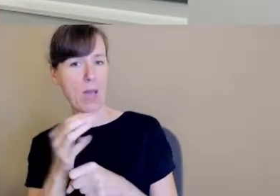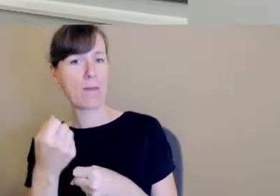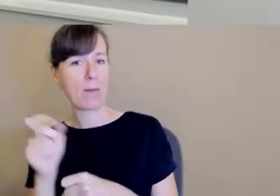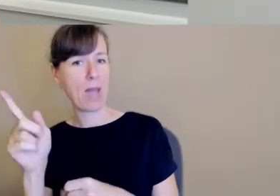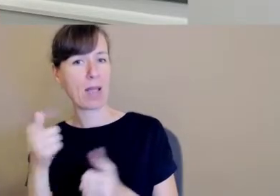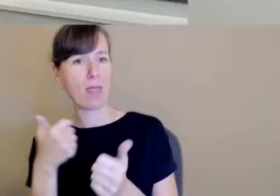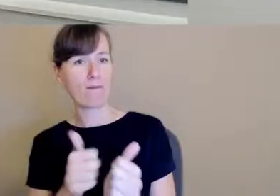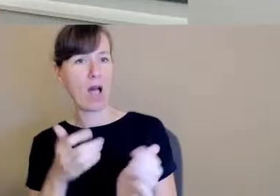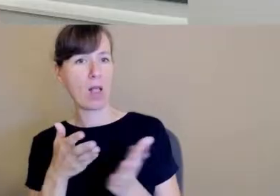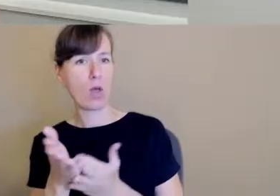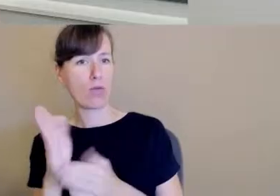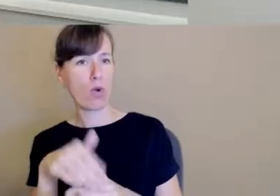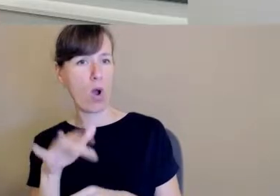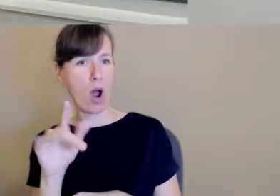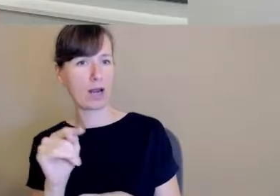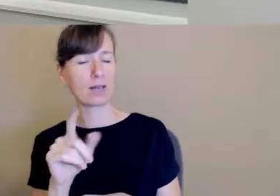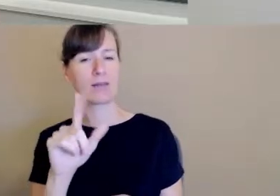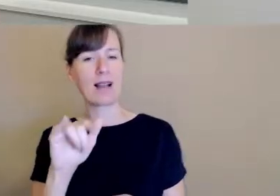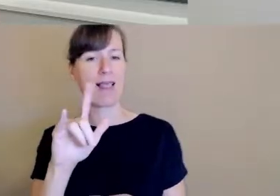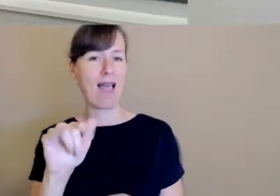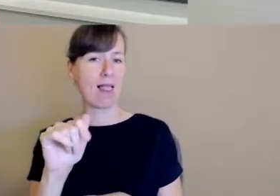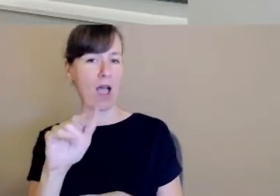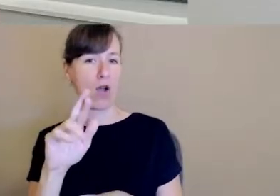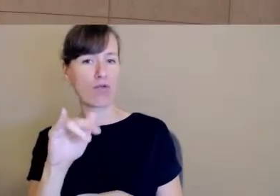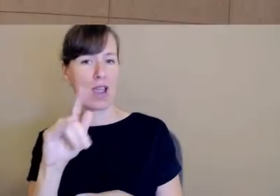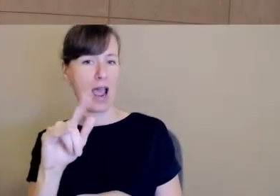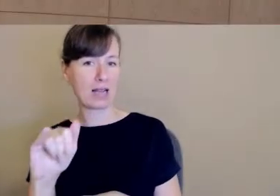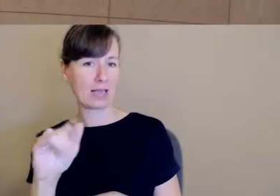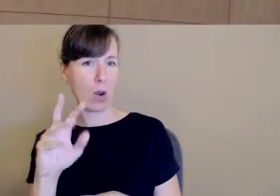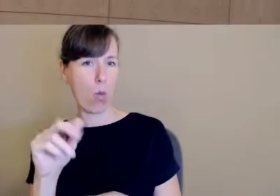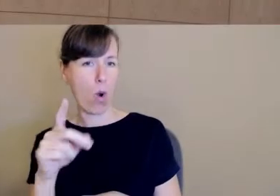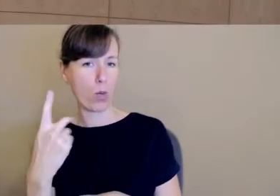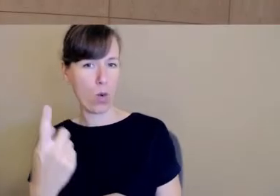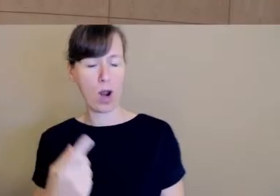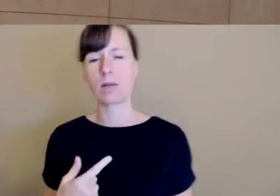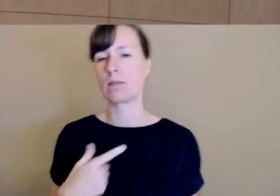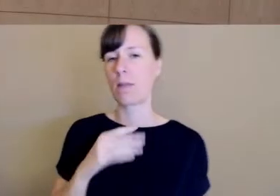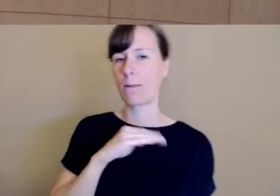That's my, thank you. Leila No, Riazi, thank Ward you. 1. I'm writing that down. Thank you for that.